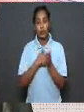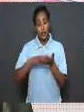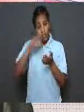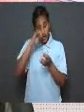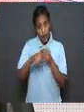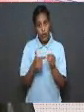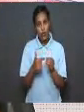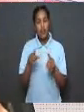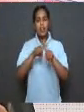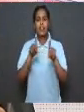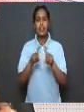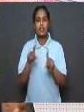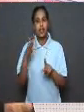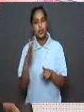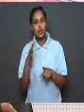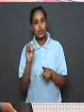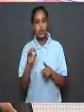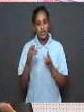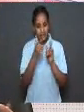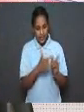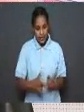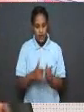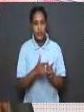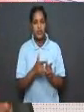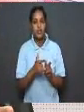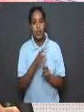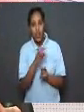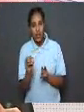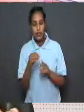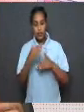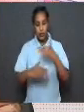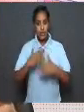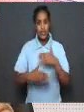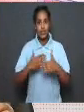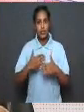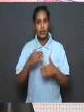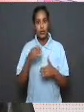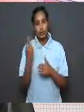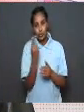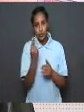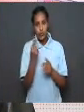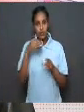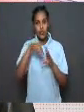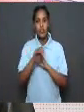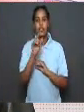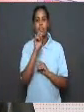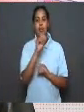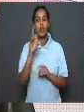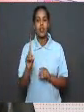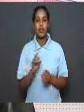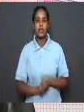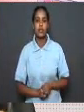learn about different types of systems and processes used in